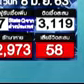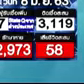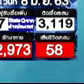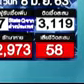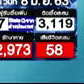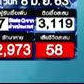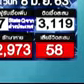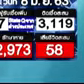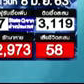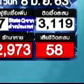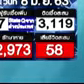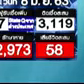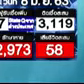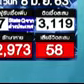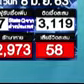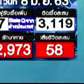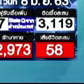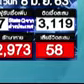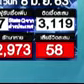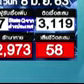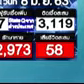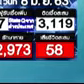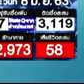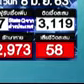the cumulative number of cases